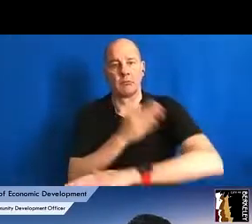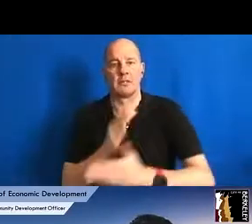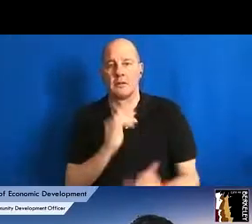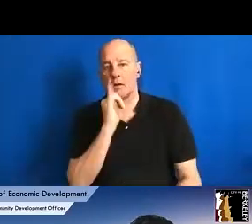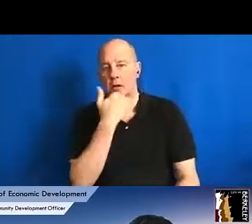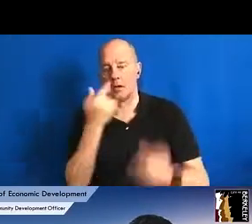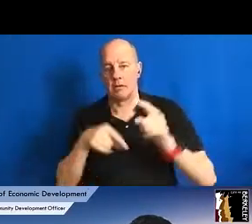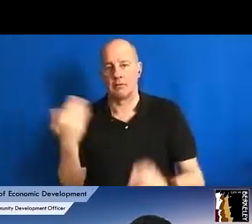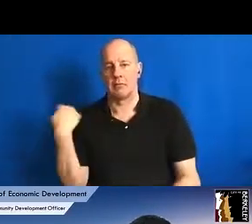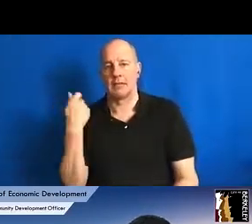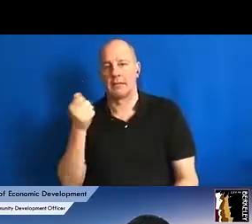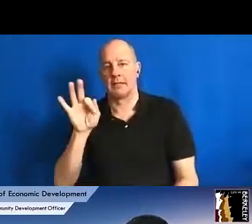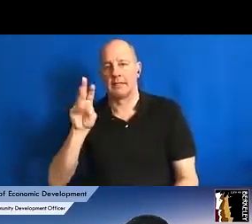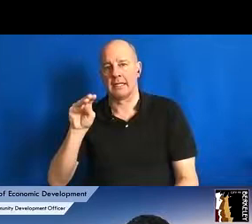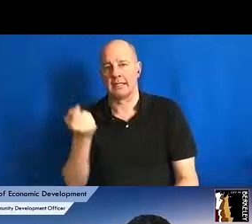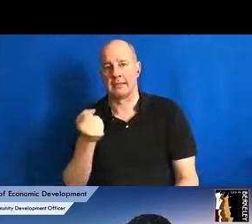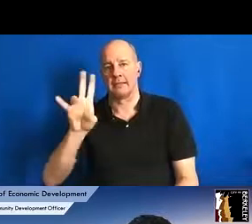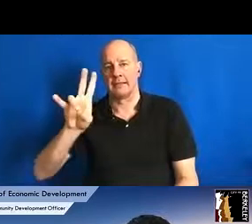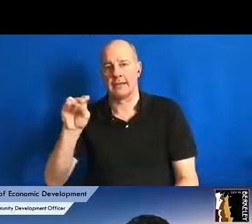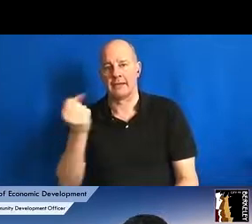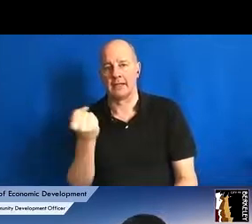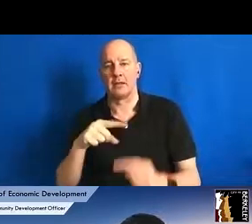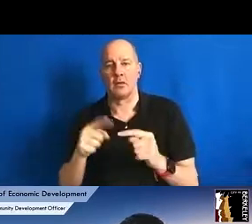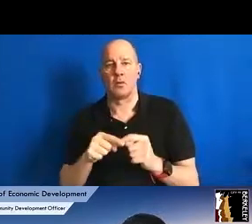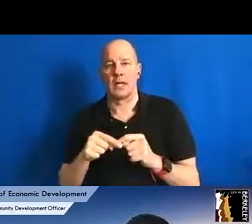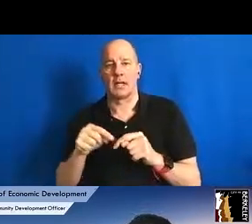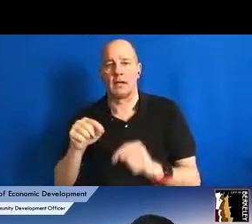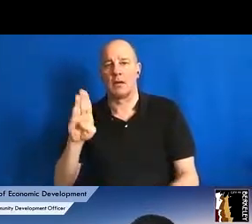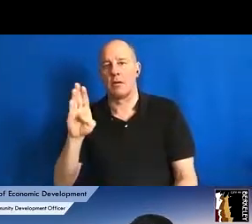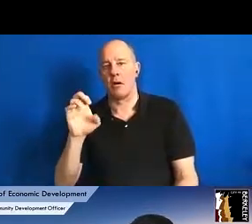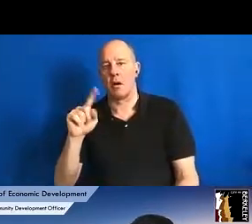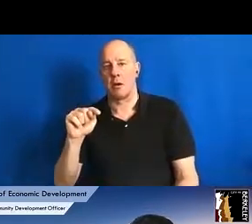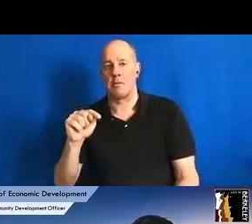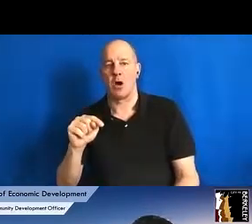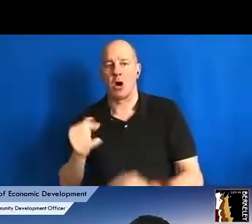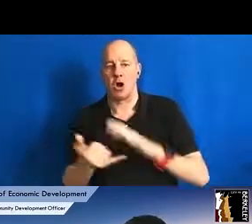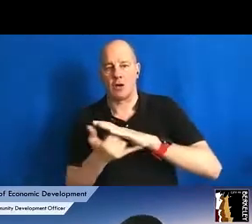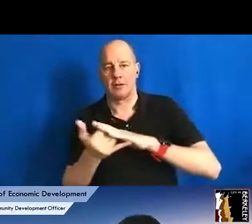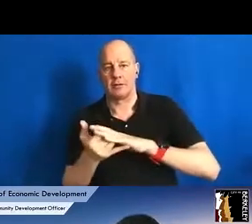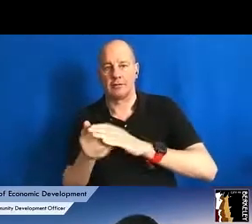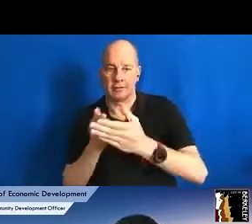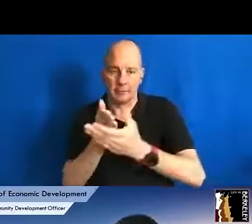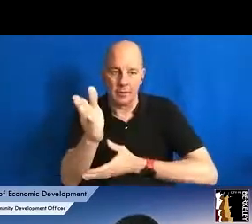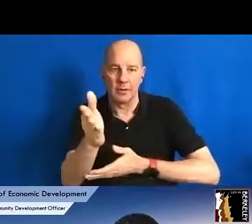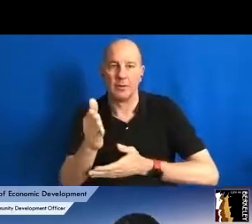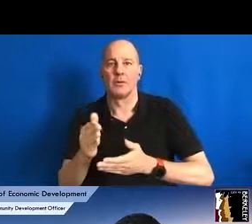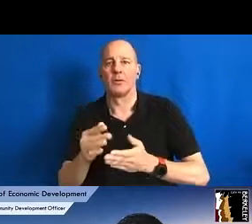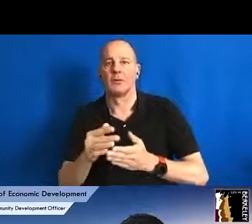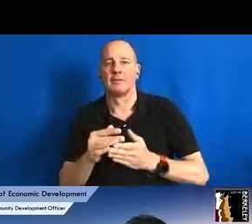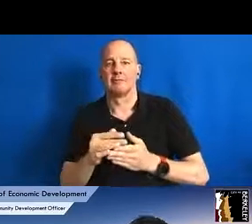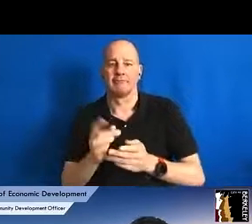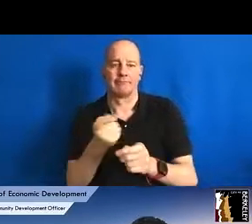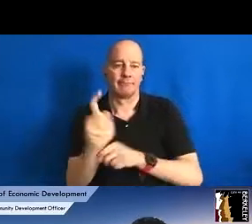and 70s when the BART station, which is our subway, plowed through a historically Black